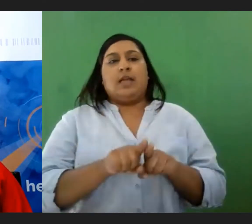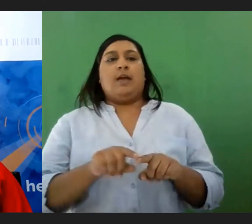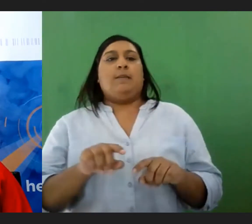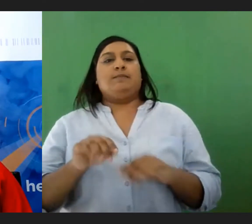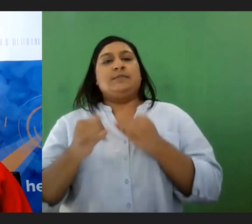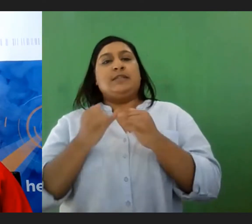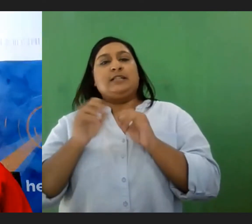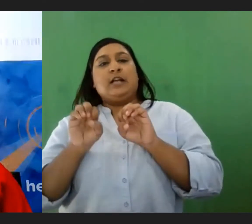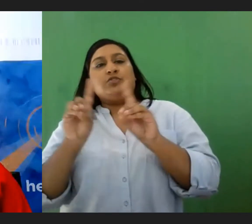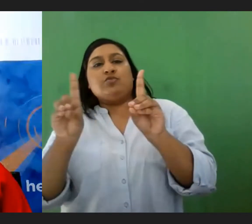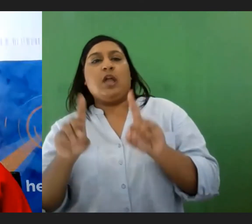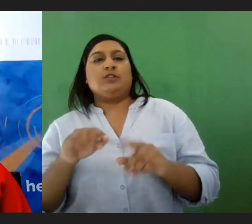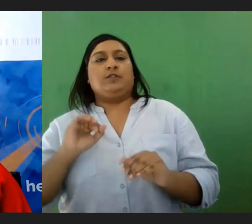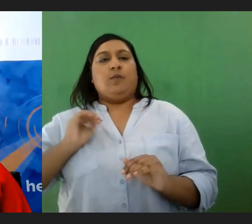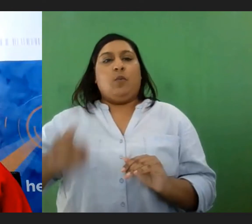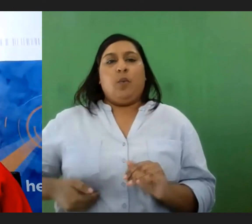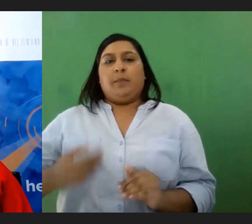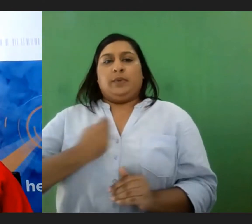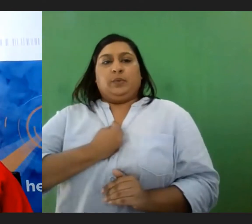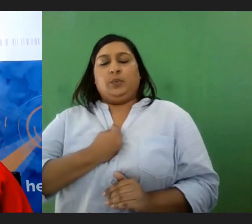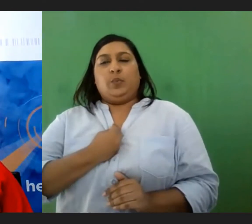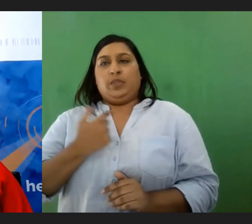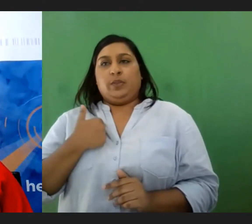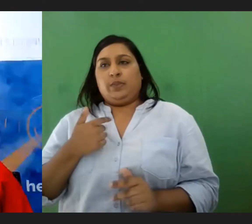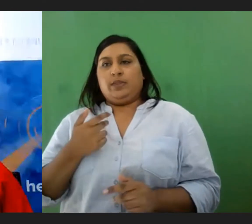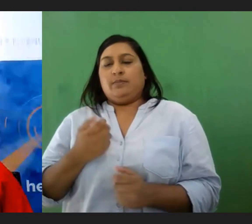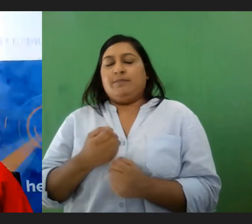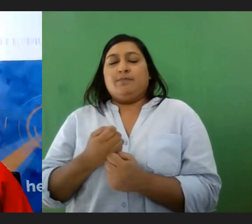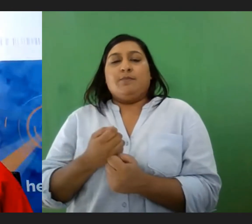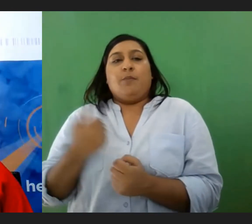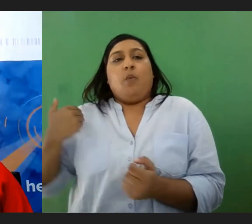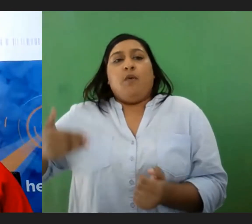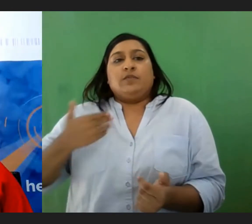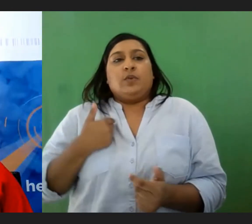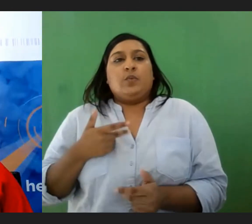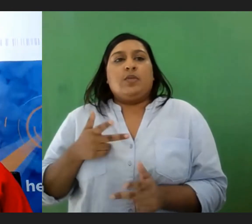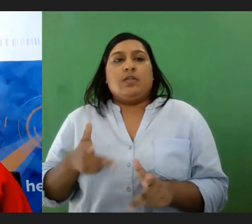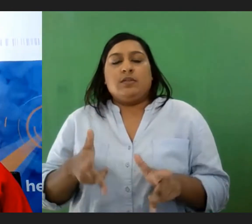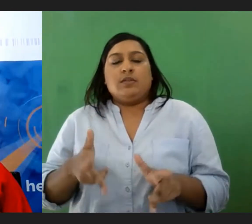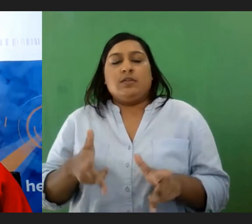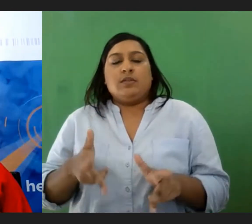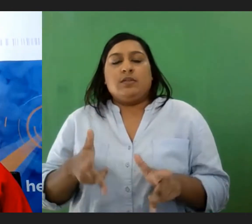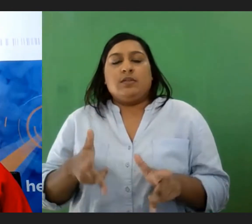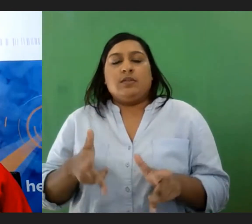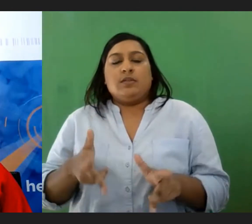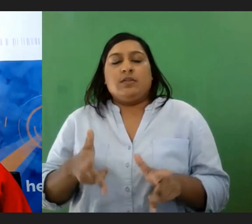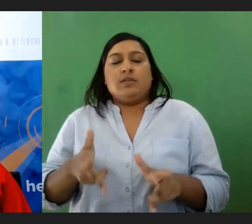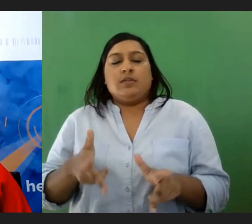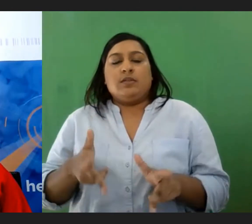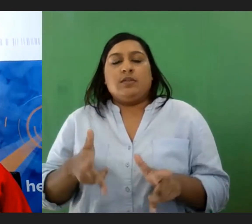rights of women with disabilities. Hence, adding to the previous speaker's findings,